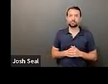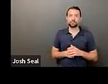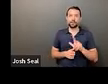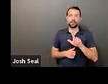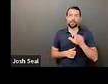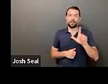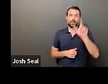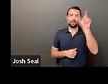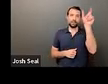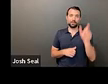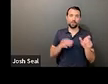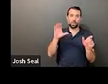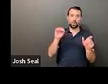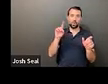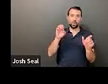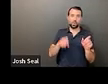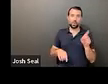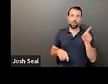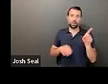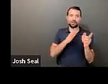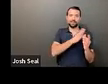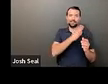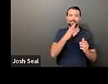in section 6 for that finding.